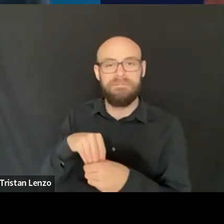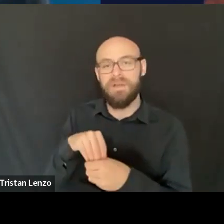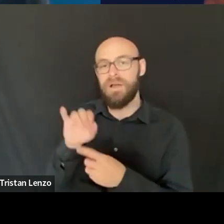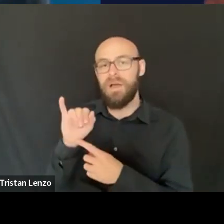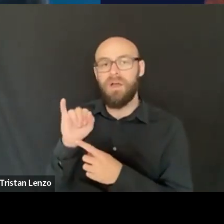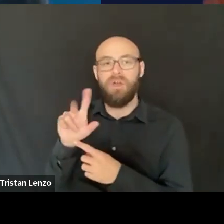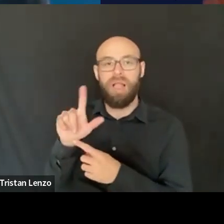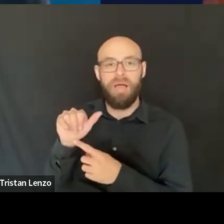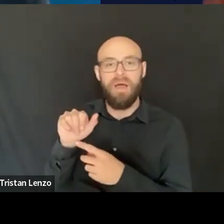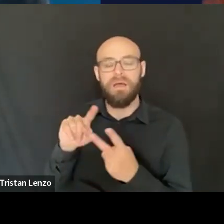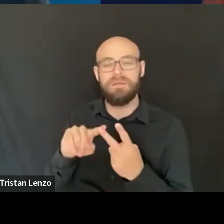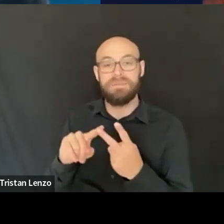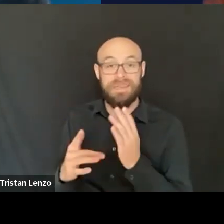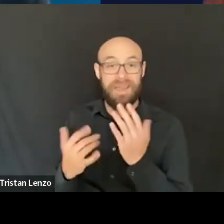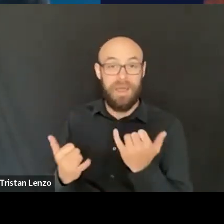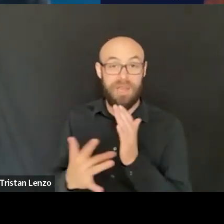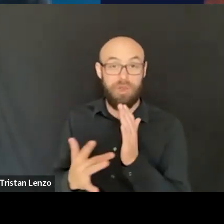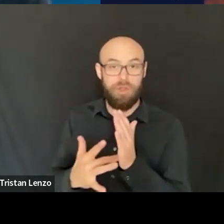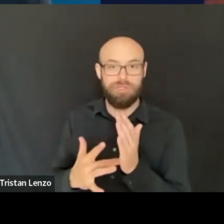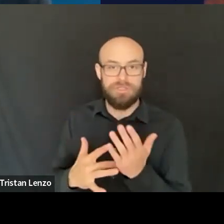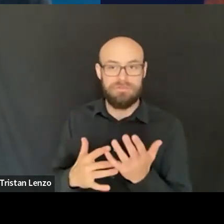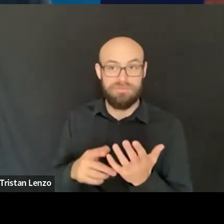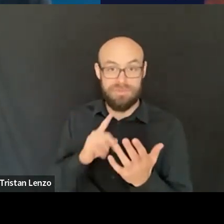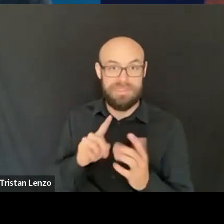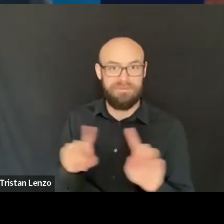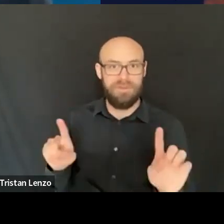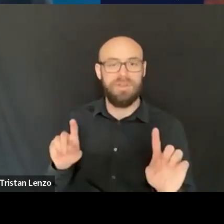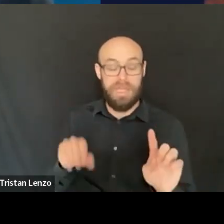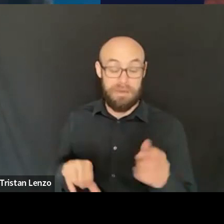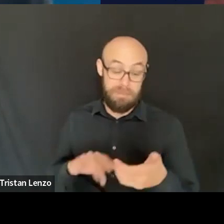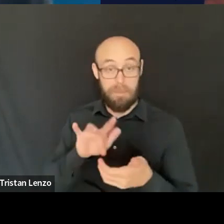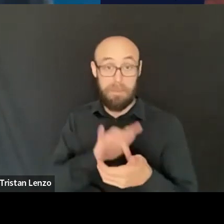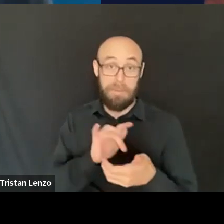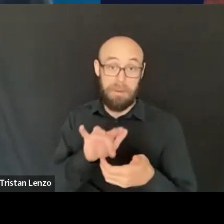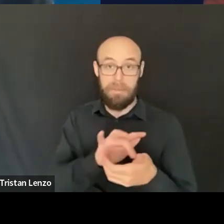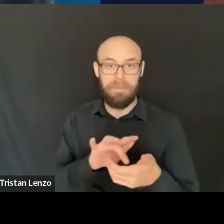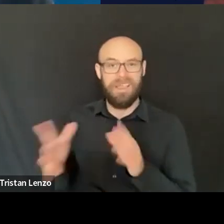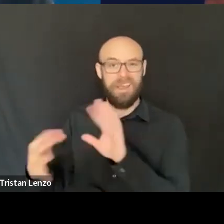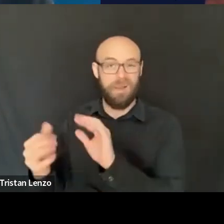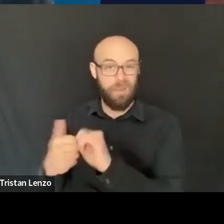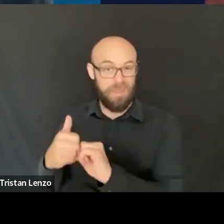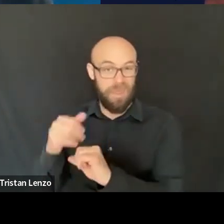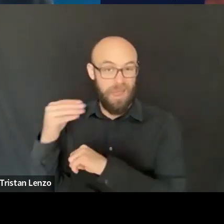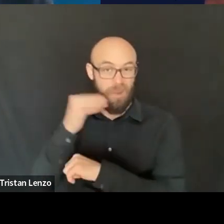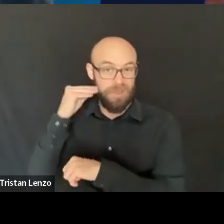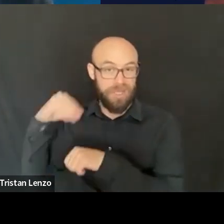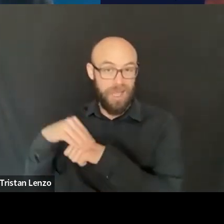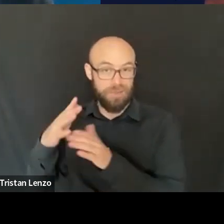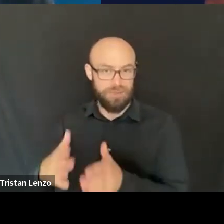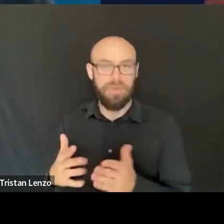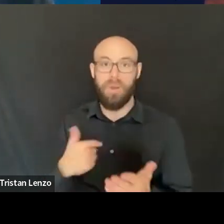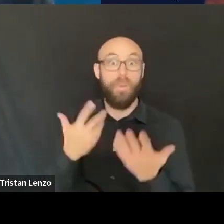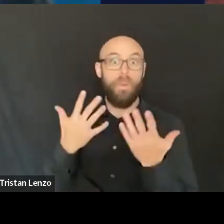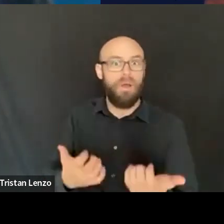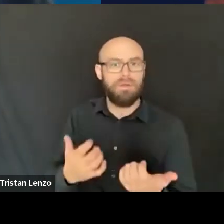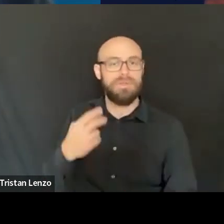is a different piece. You can just kind of press on your cell phone and you can connect with a housing counselor. That's where I'd like to be able to see us, and we'll see if we get there.